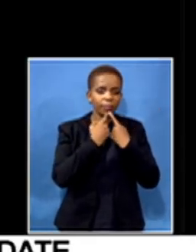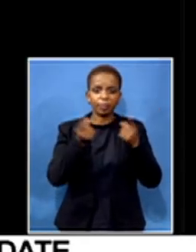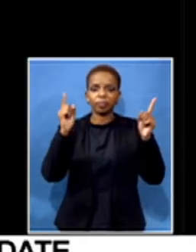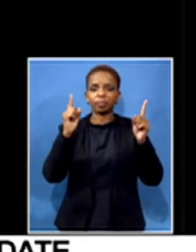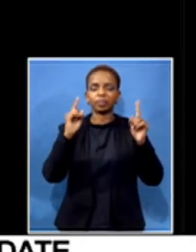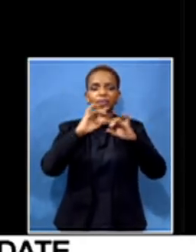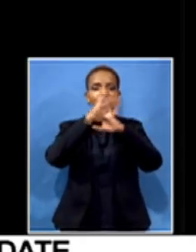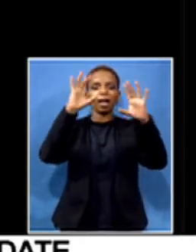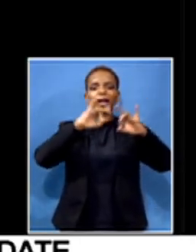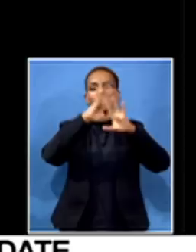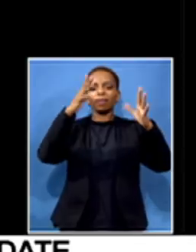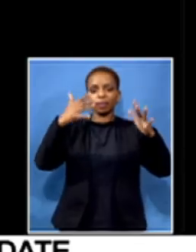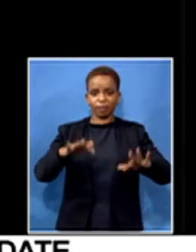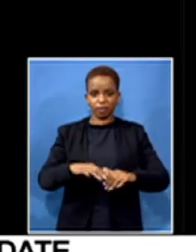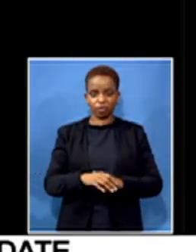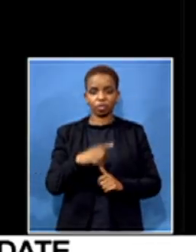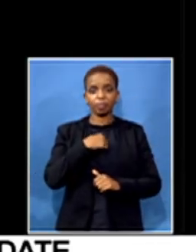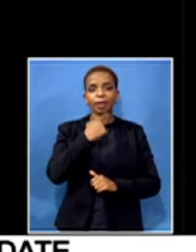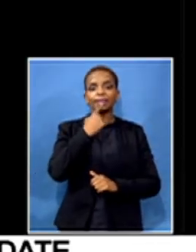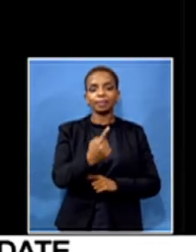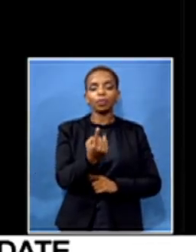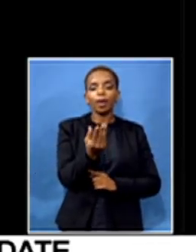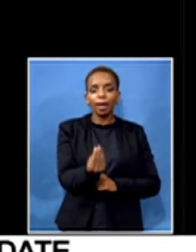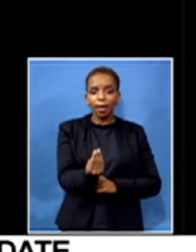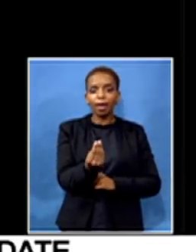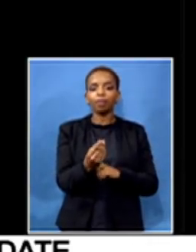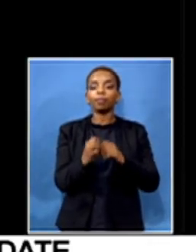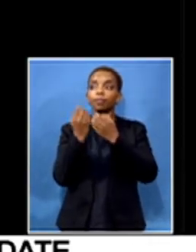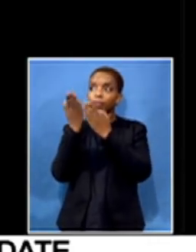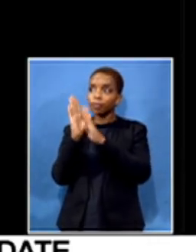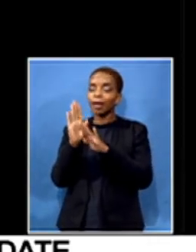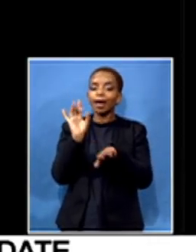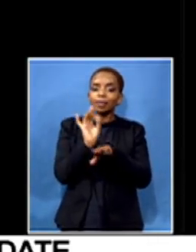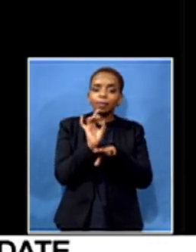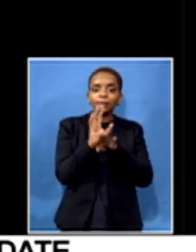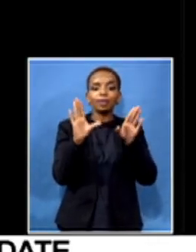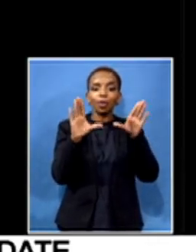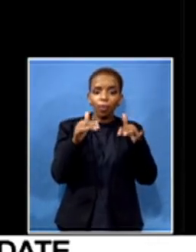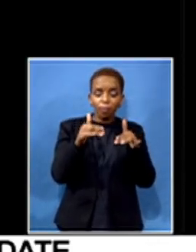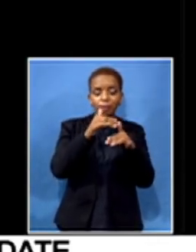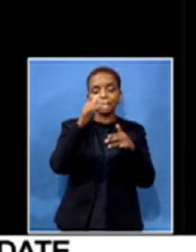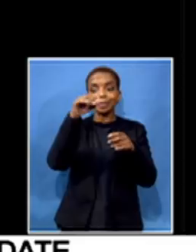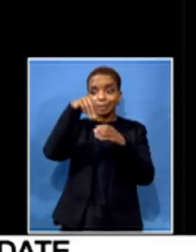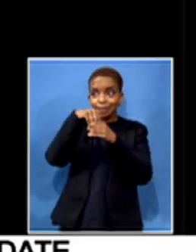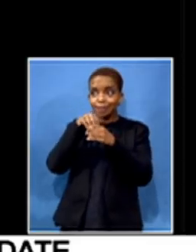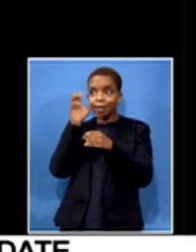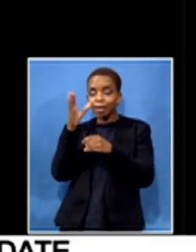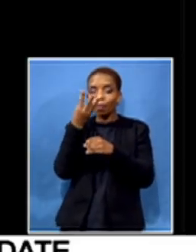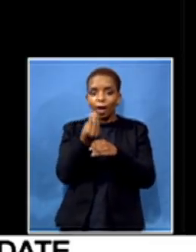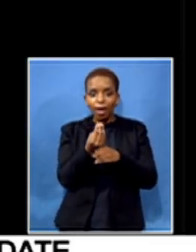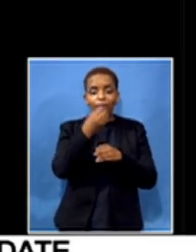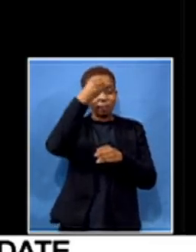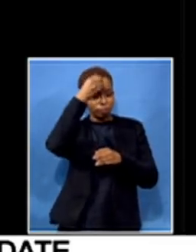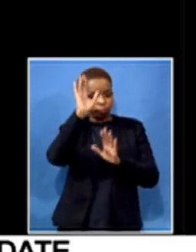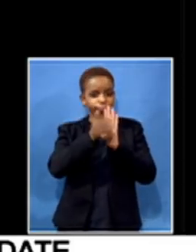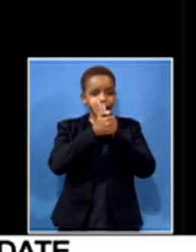got a ministerial advisory committee and a number of other experts that give us support, and we have made it public that